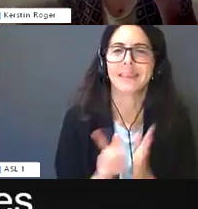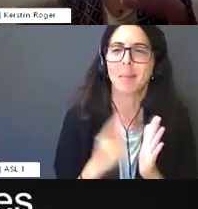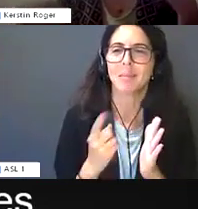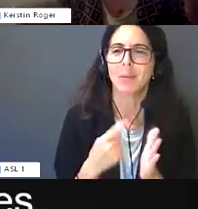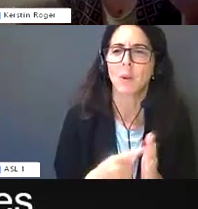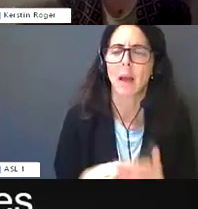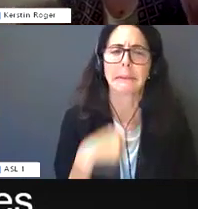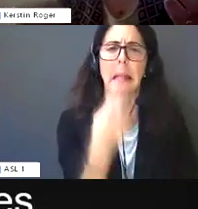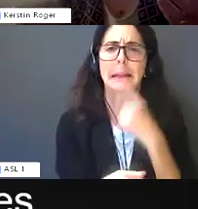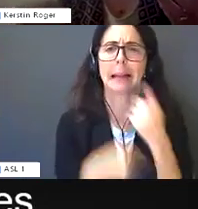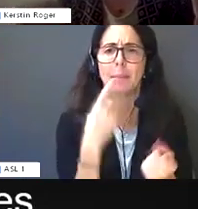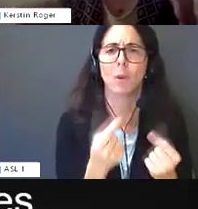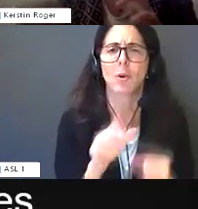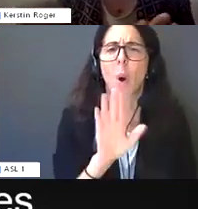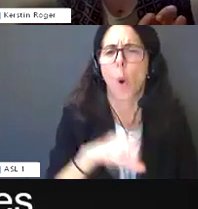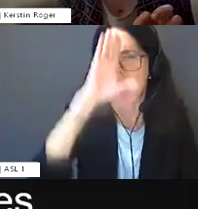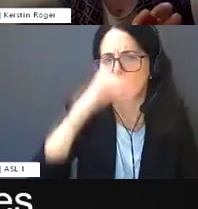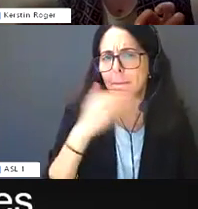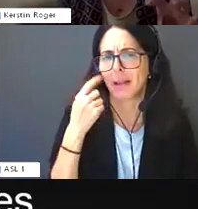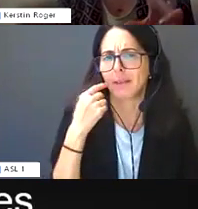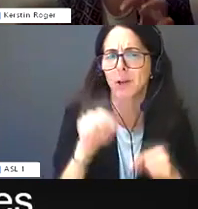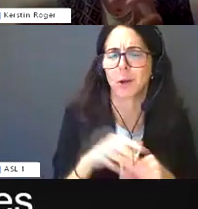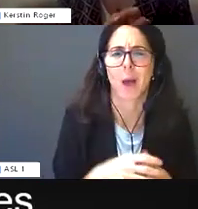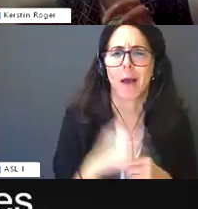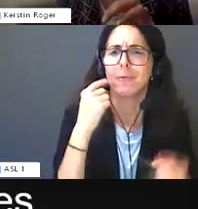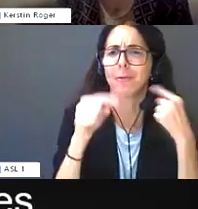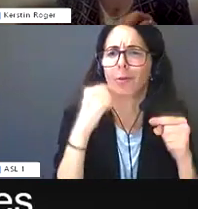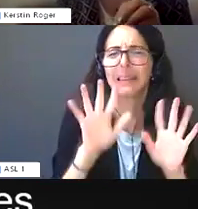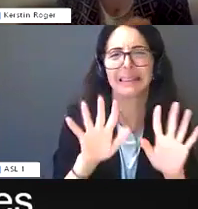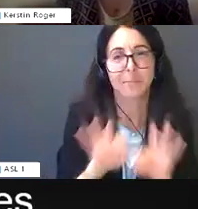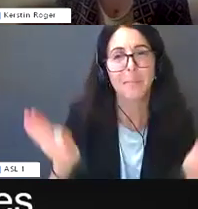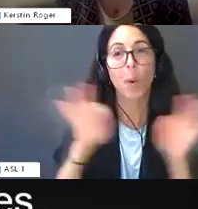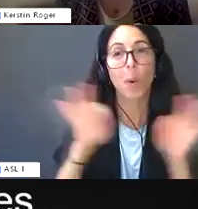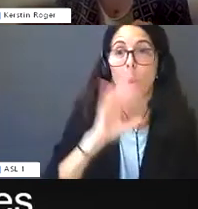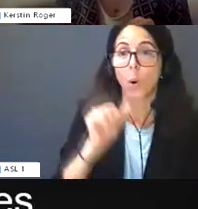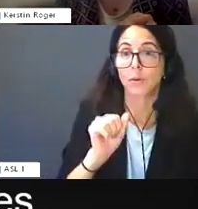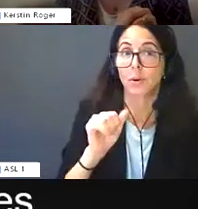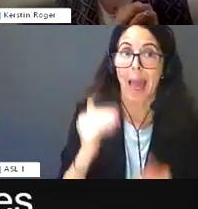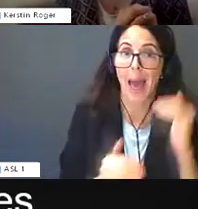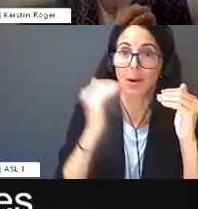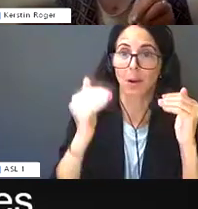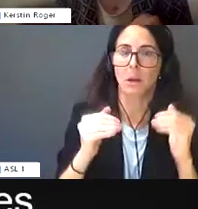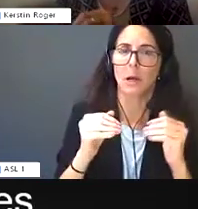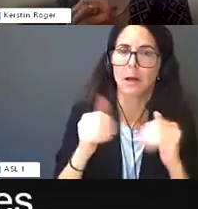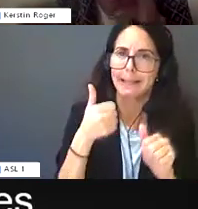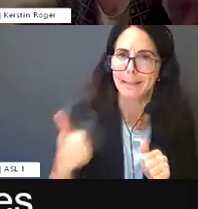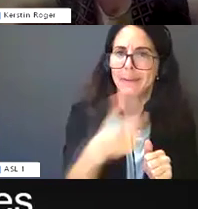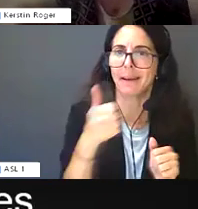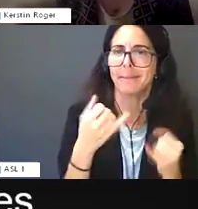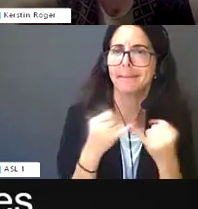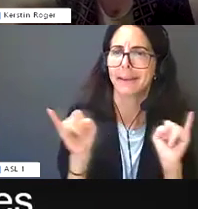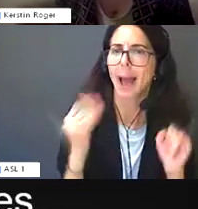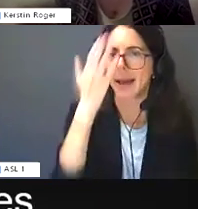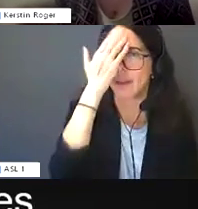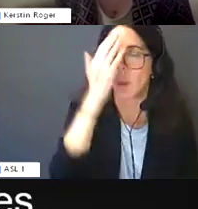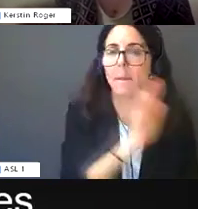adult what to do or what's best for them. And I think it's very important that older adults know what's best for them, or at least they need to know what